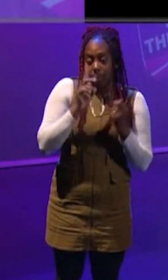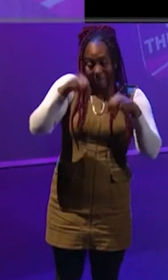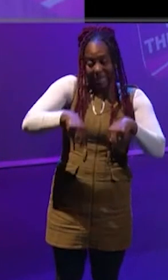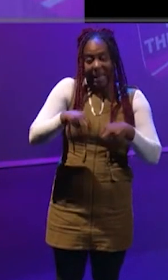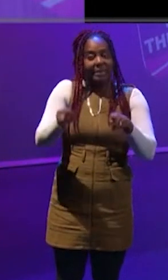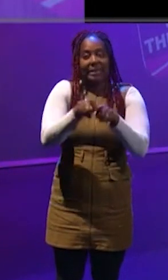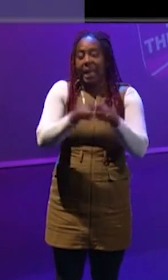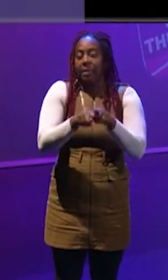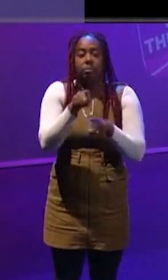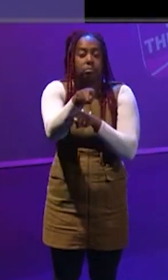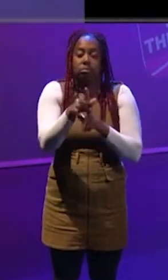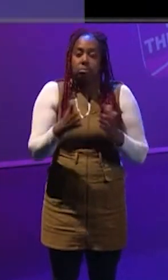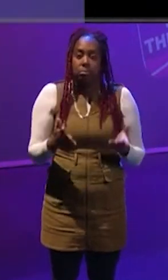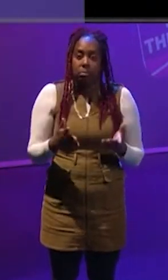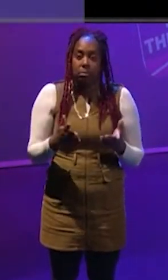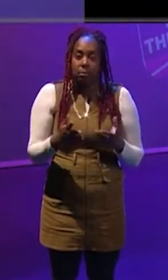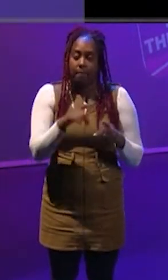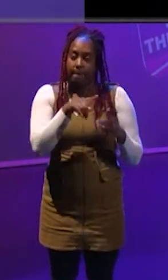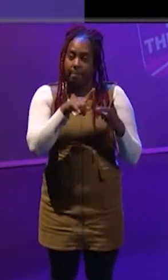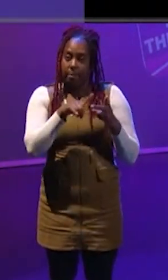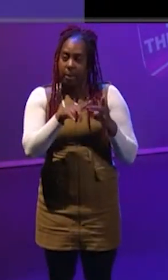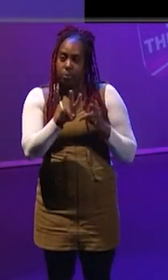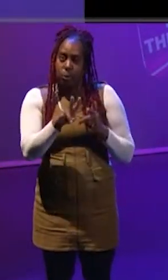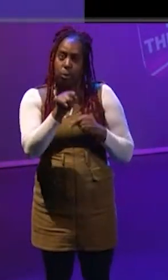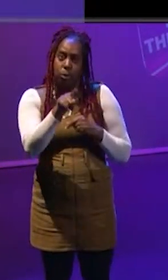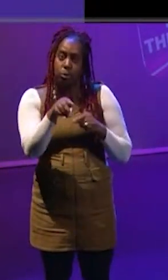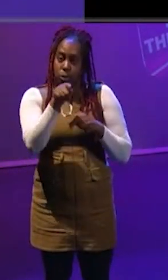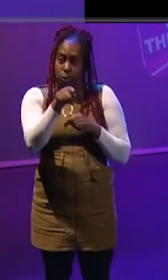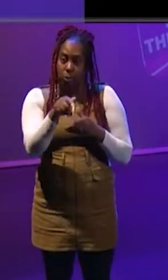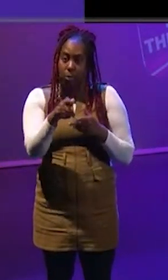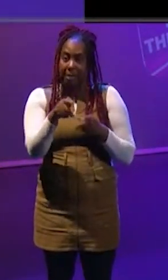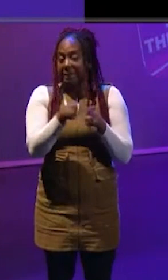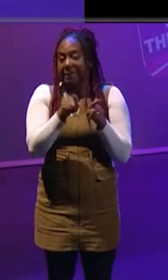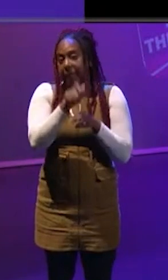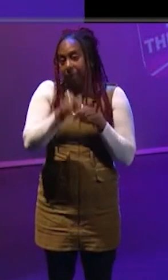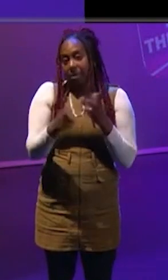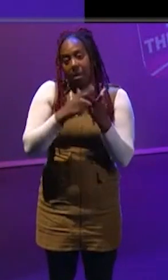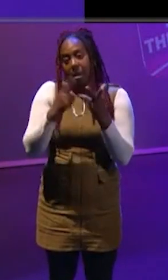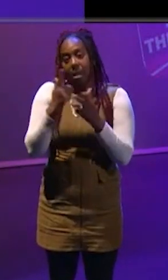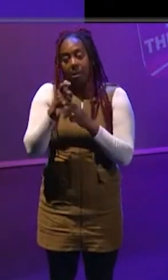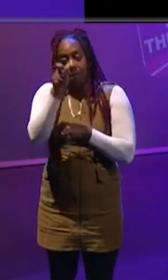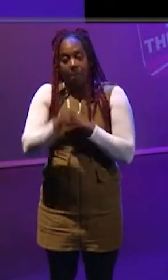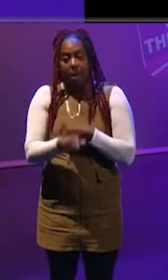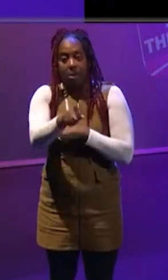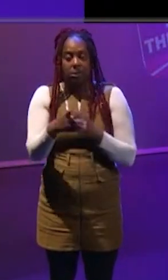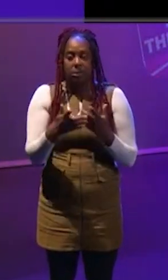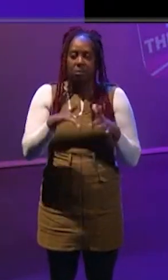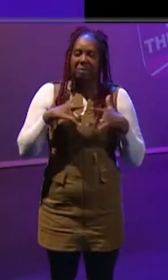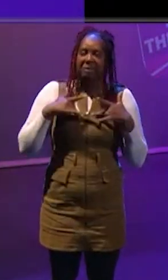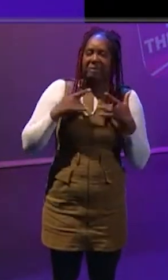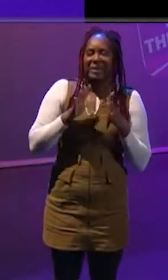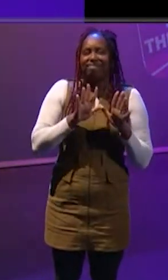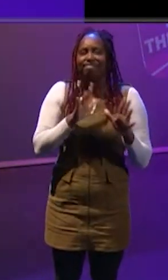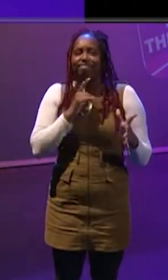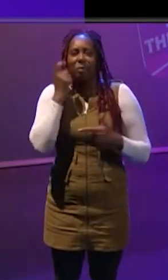now. And two, that you will be that person for someone else. Mm. And so even if you think kind